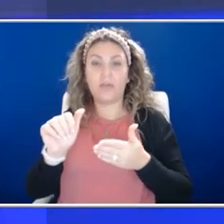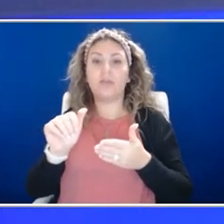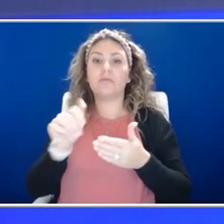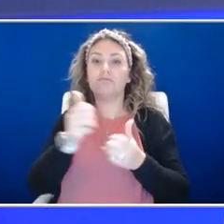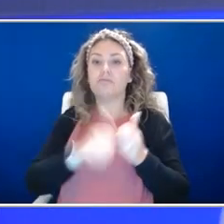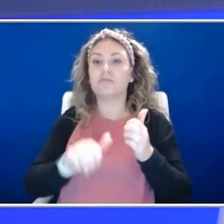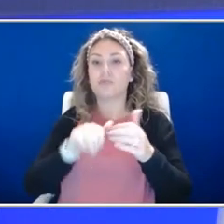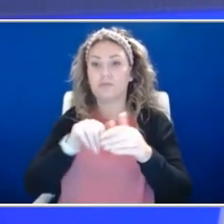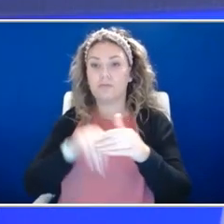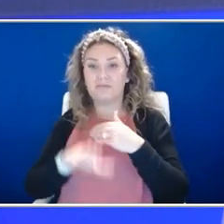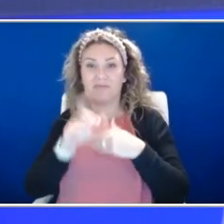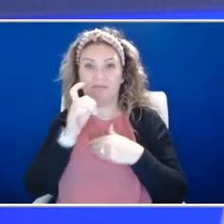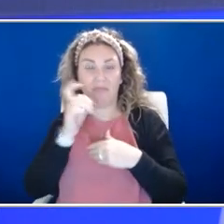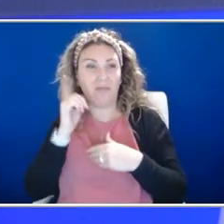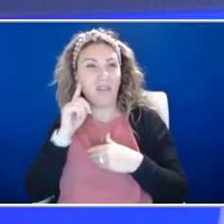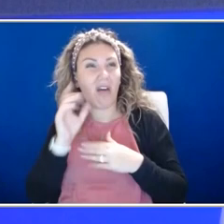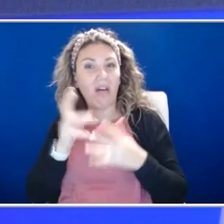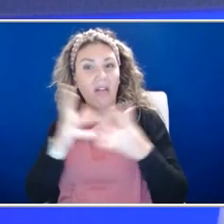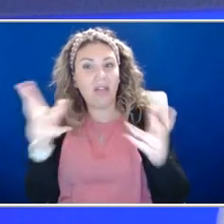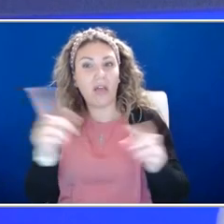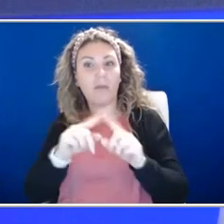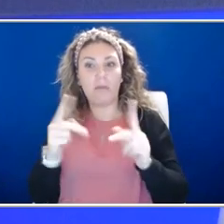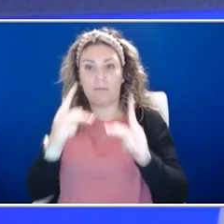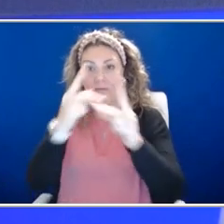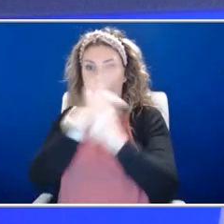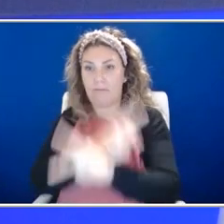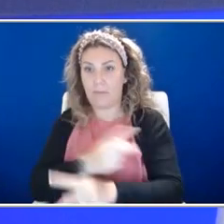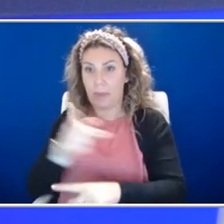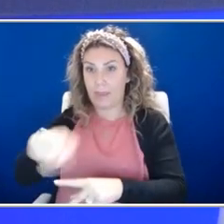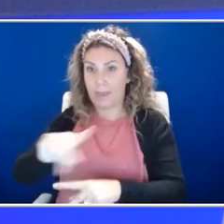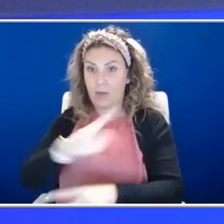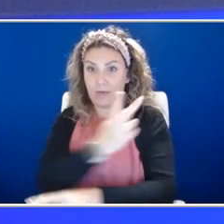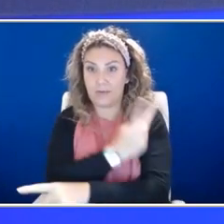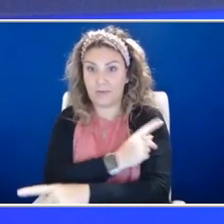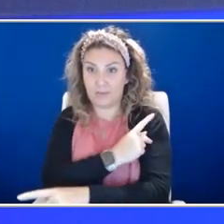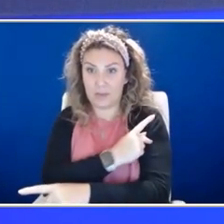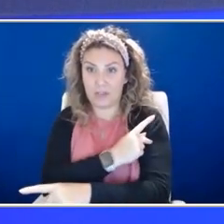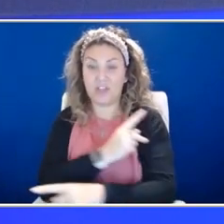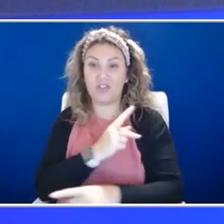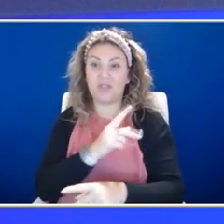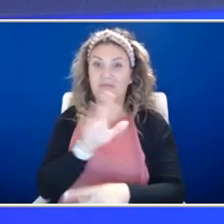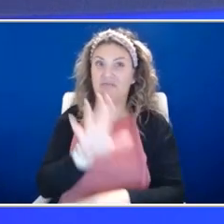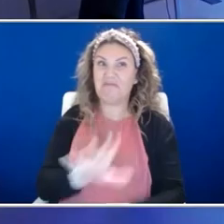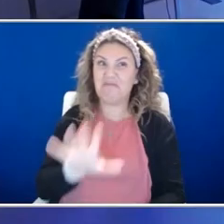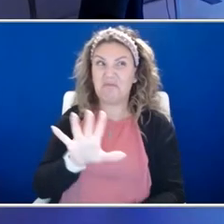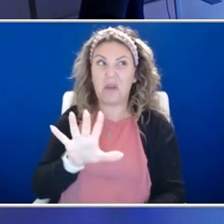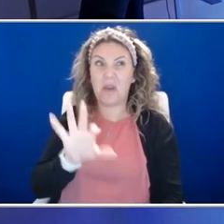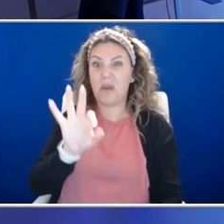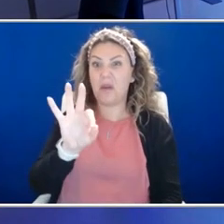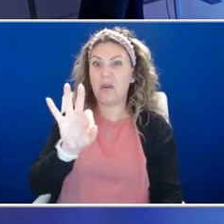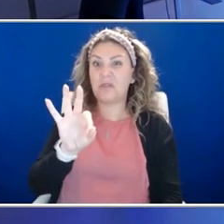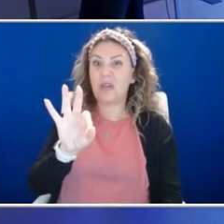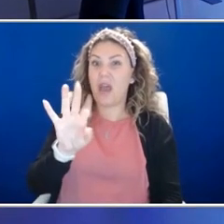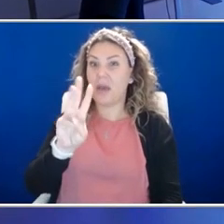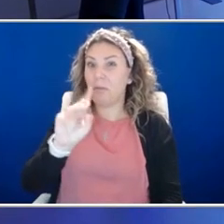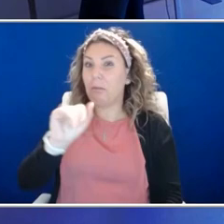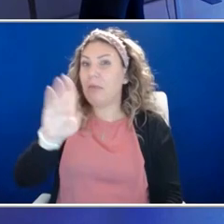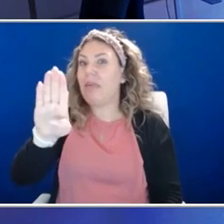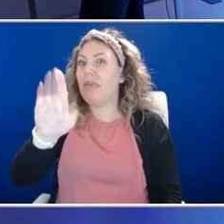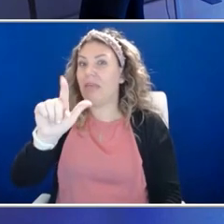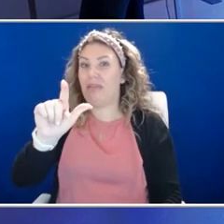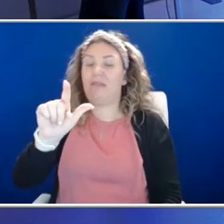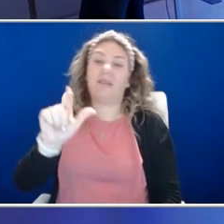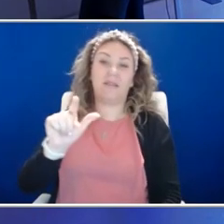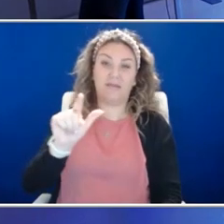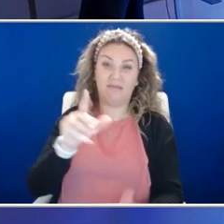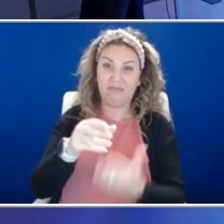doesn't sound like a lot, but if you multiply it by those patients, that's about $9 billion. That's a lot of money. So, Alan, can your kidneys